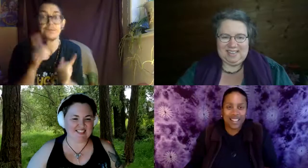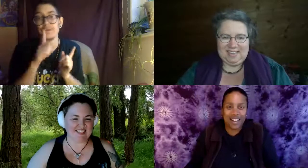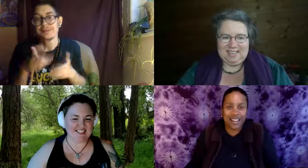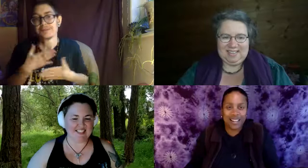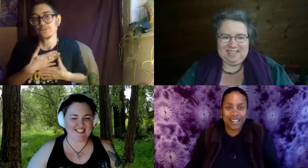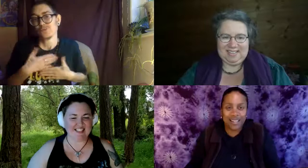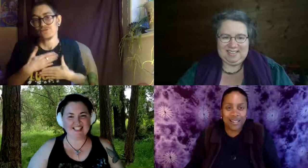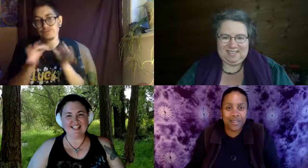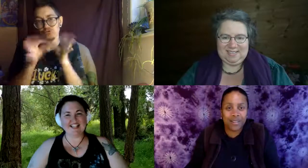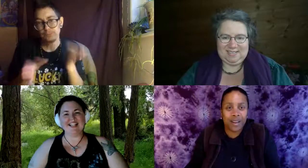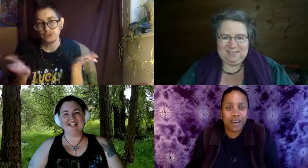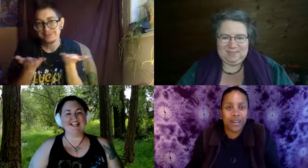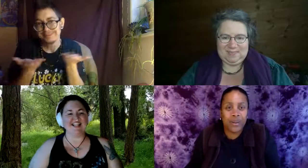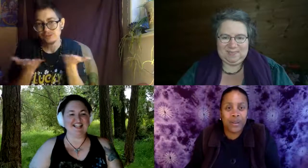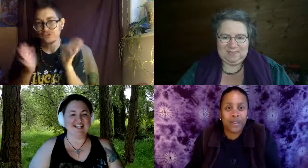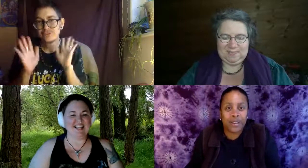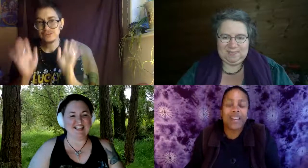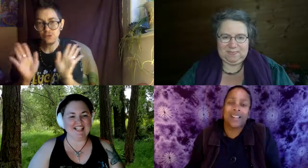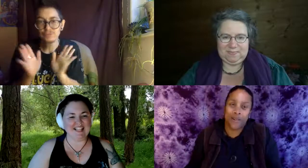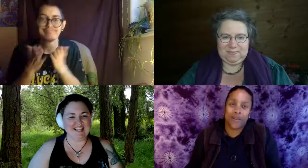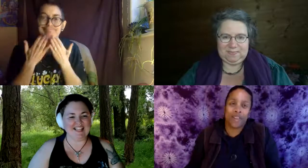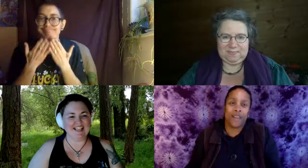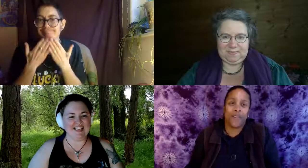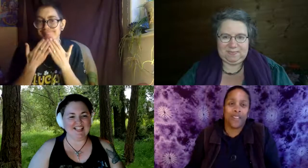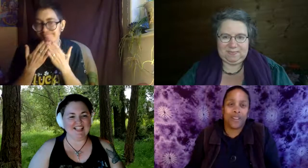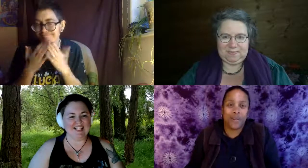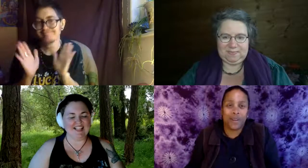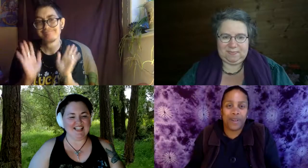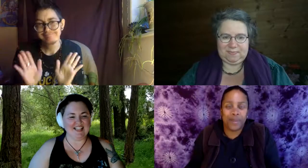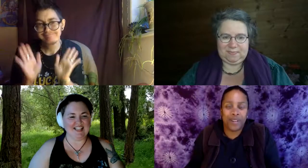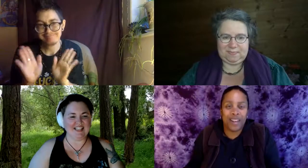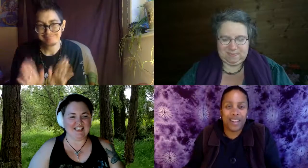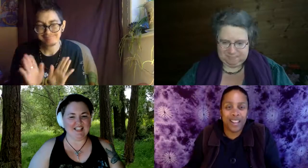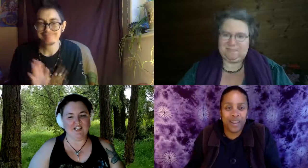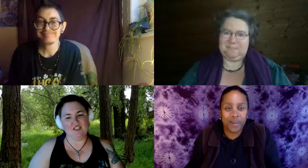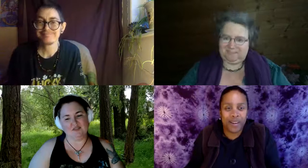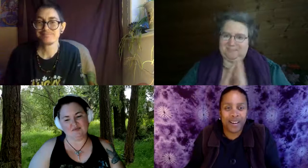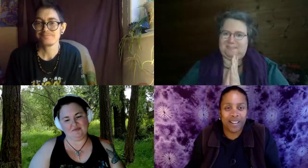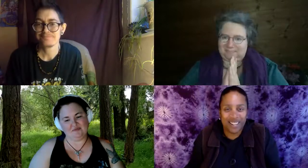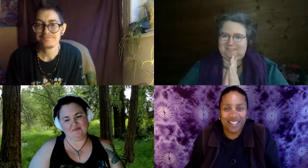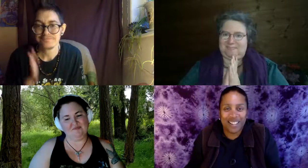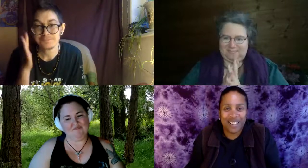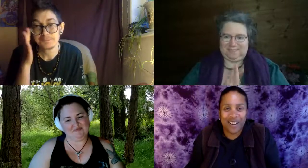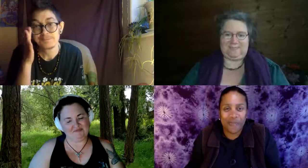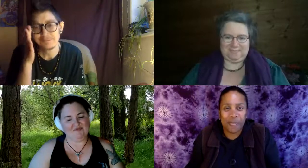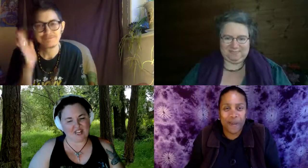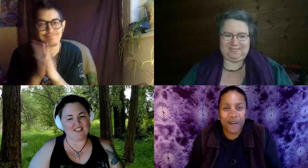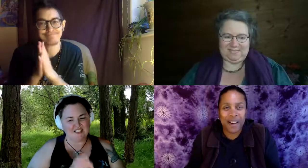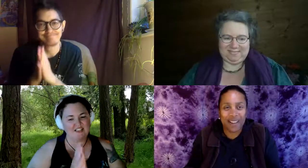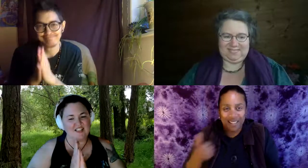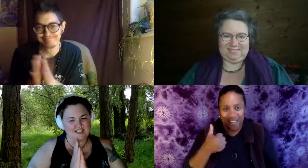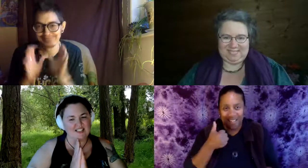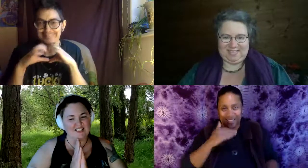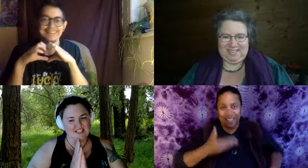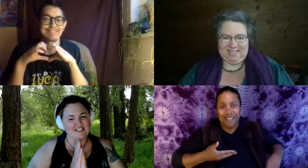See you guys again soon. And so I really, and thank you for the interpreter, appreciating the interpreter. And so, all